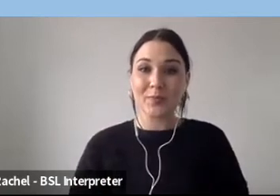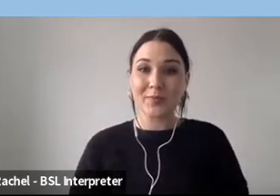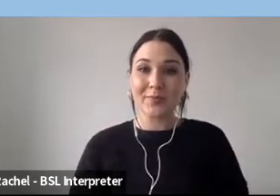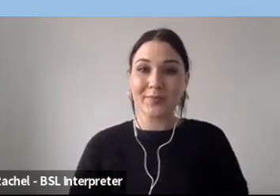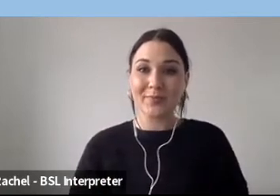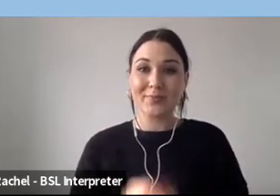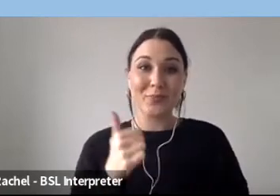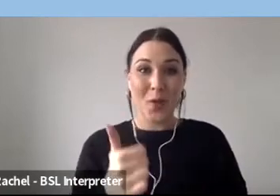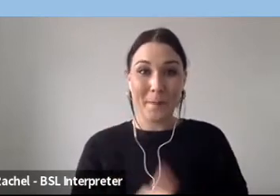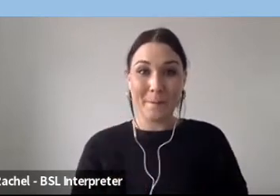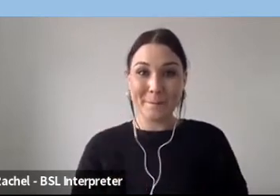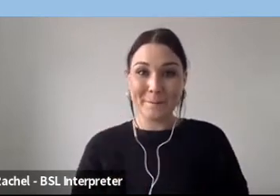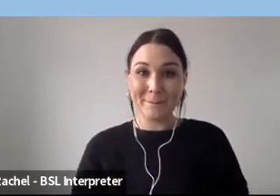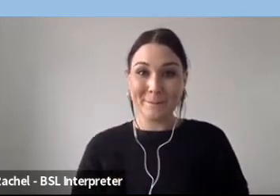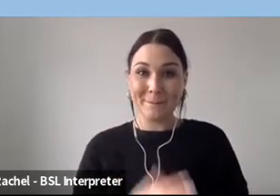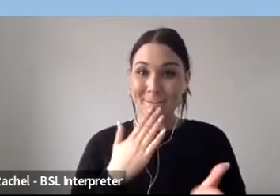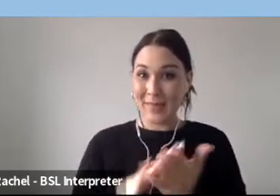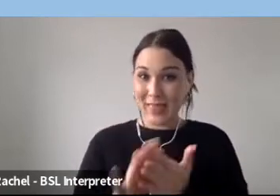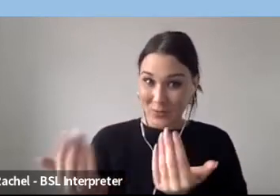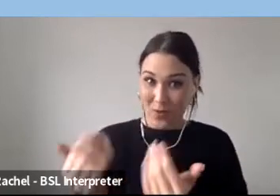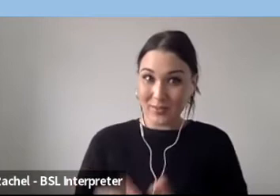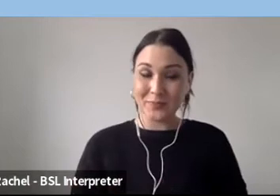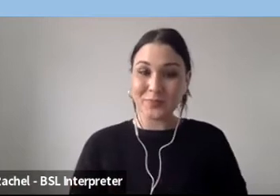Okay, Ian, yeah, please go ahead.